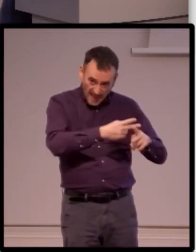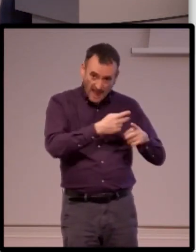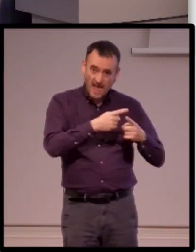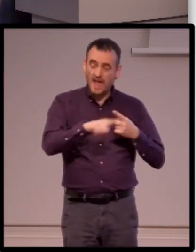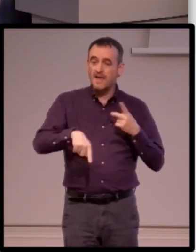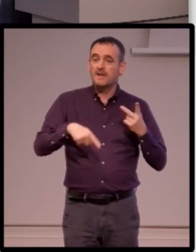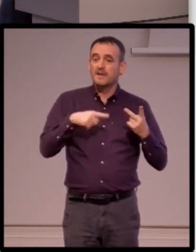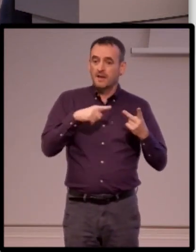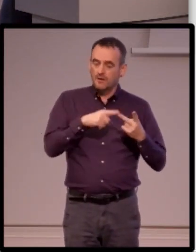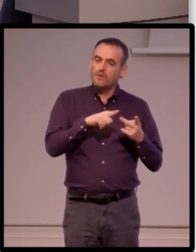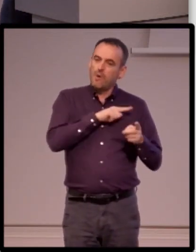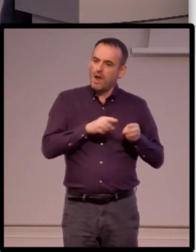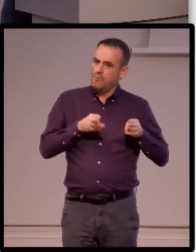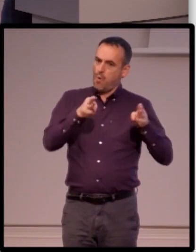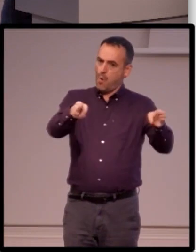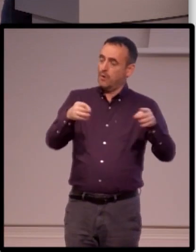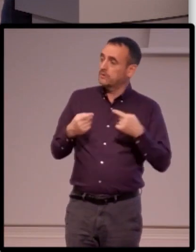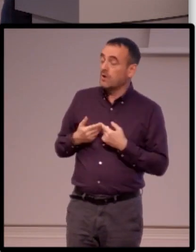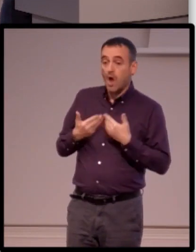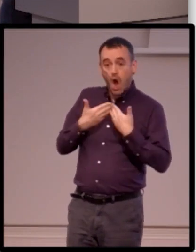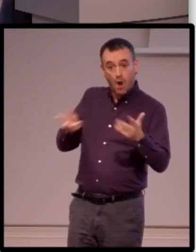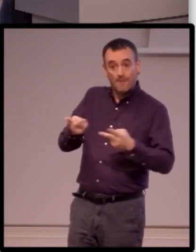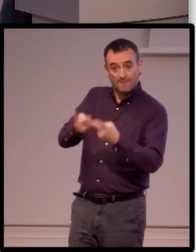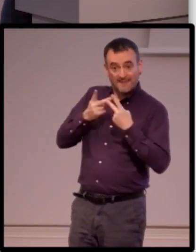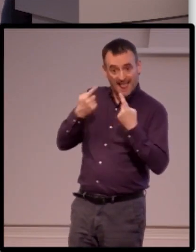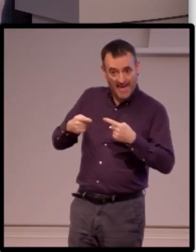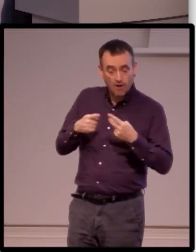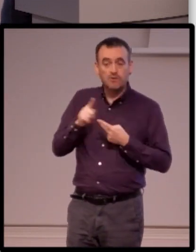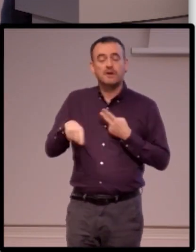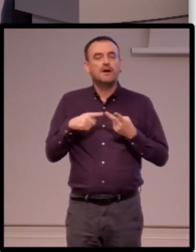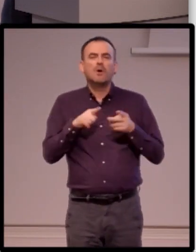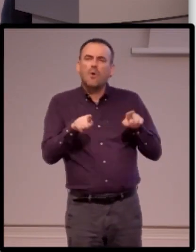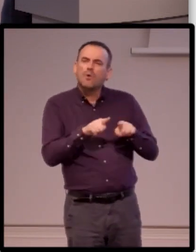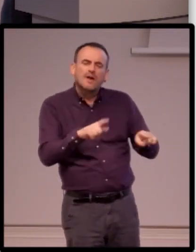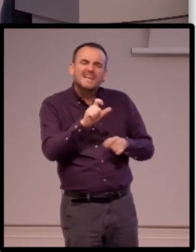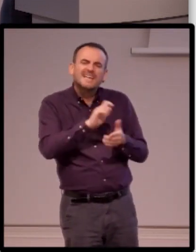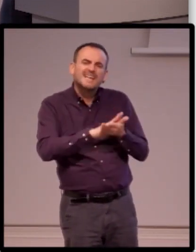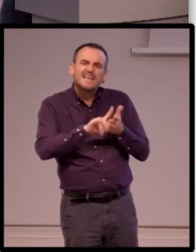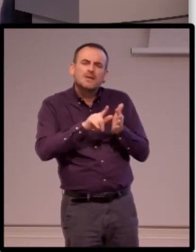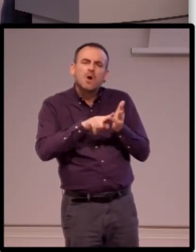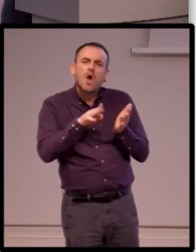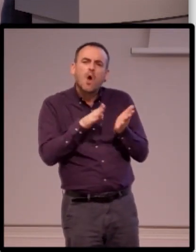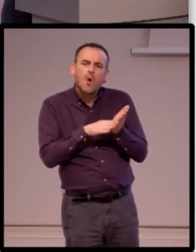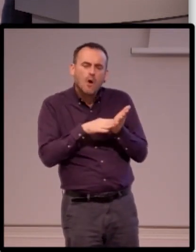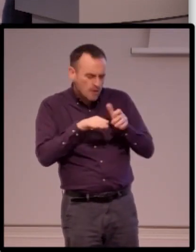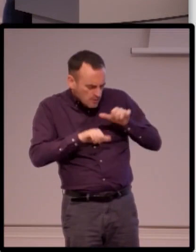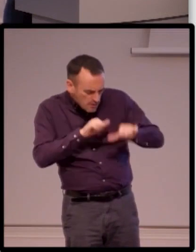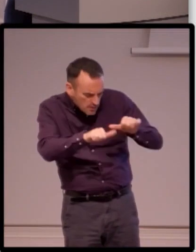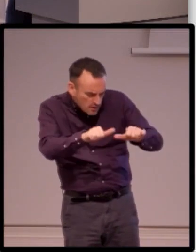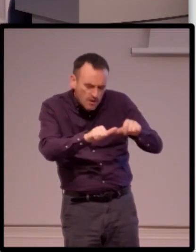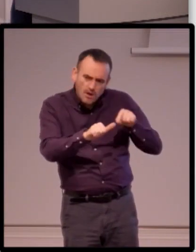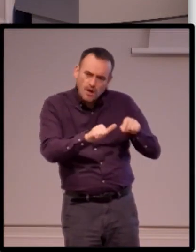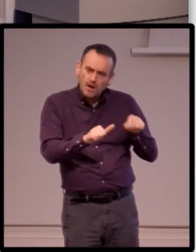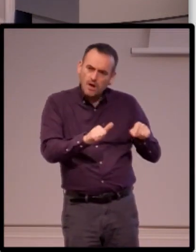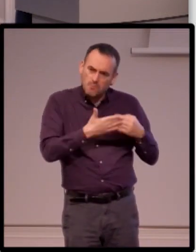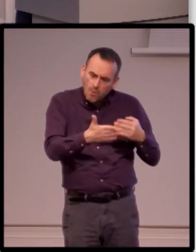wards adopt freer visiting, but also as these intensive chemotherapy regimes see